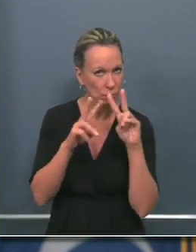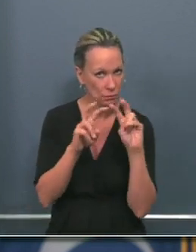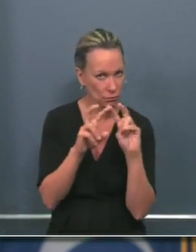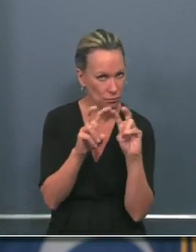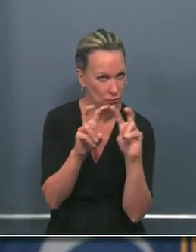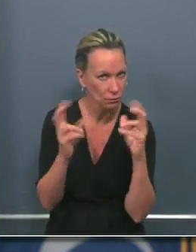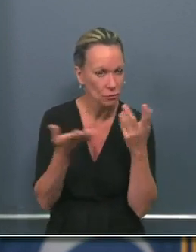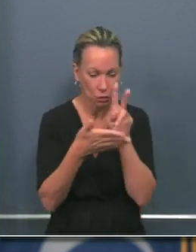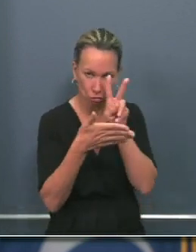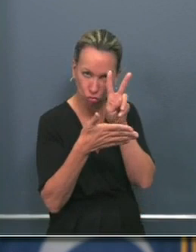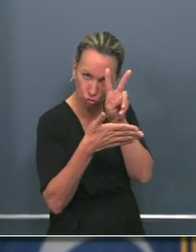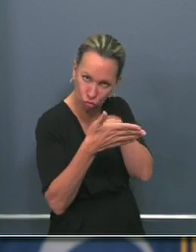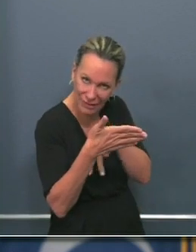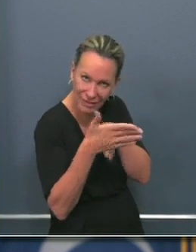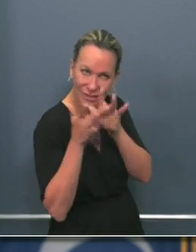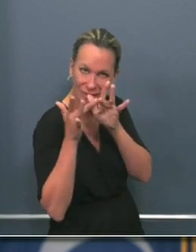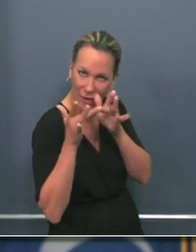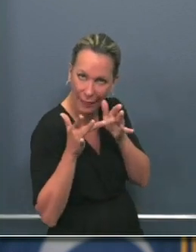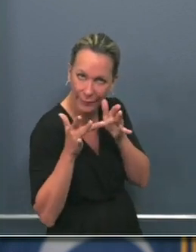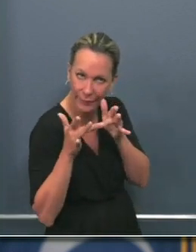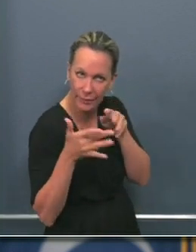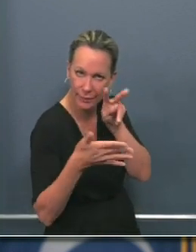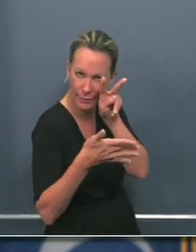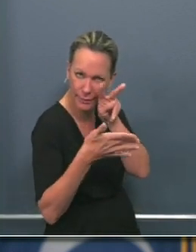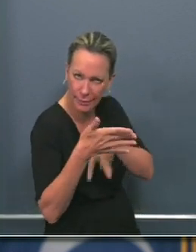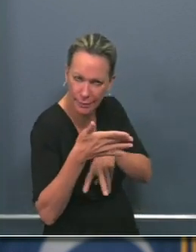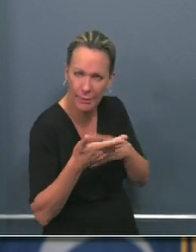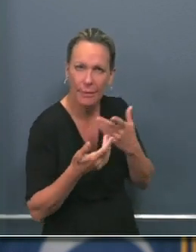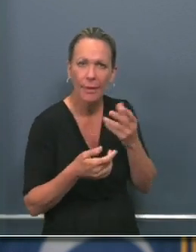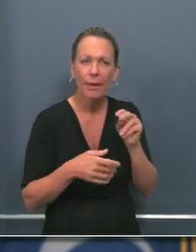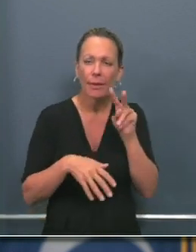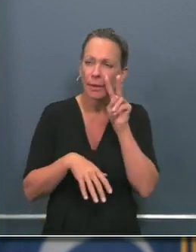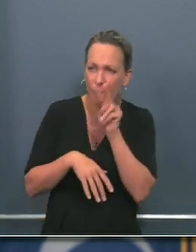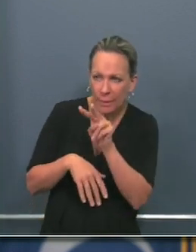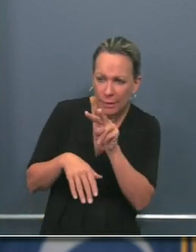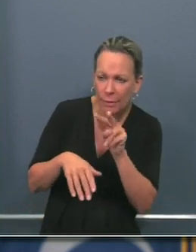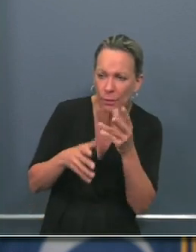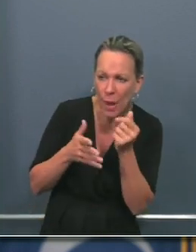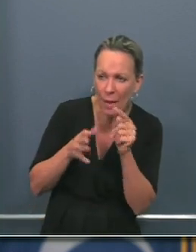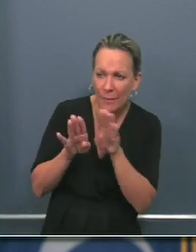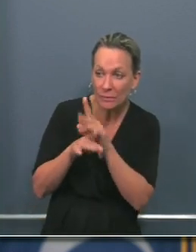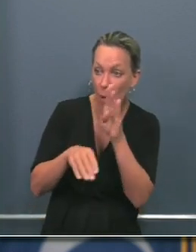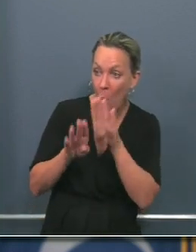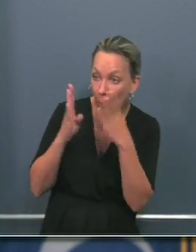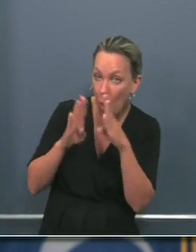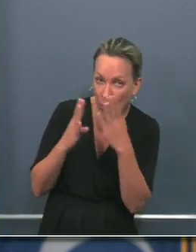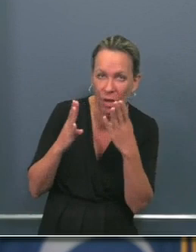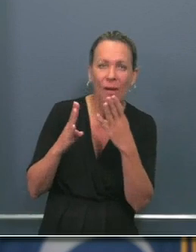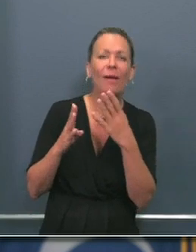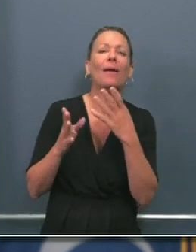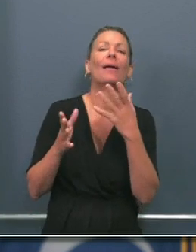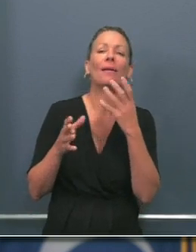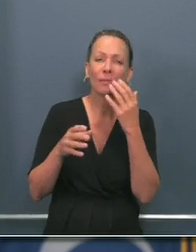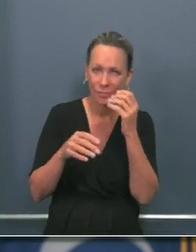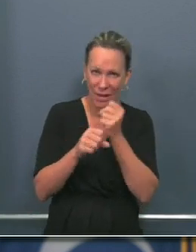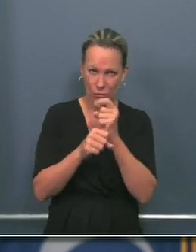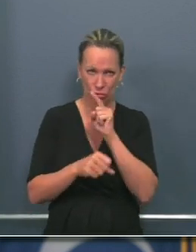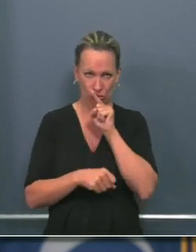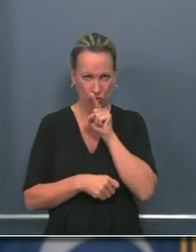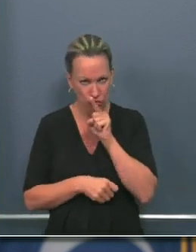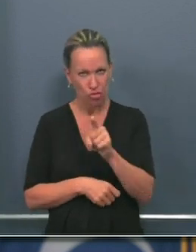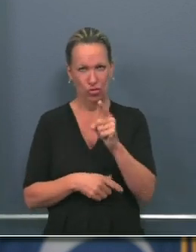principles where all of us are required to do a little bit more and a little bit better to make sure we're protecting the spread of this